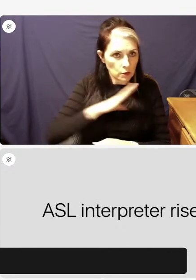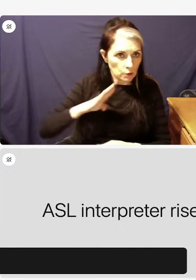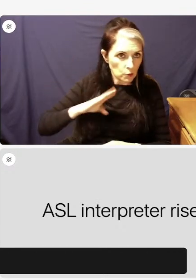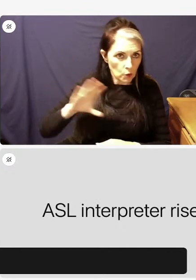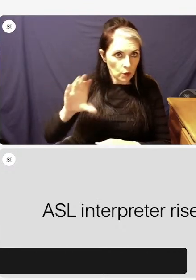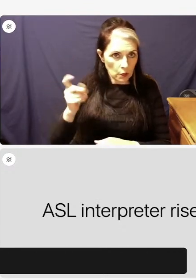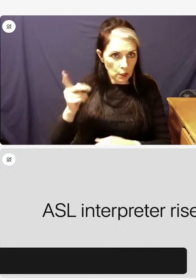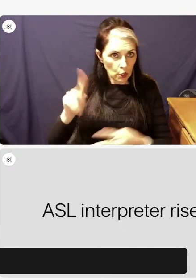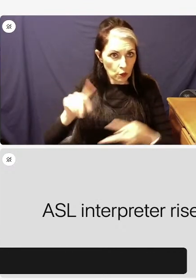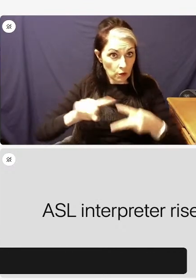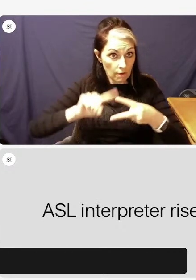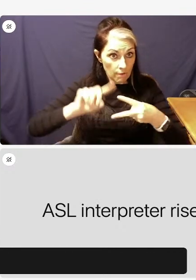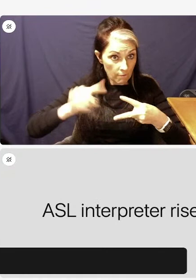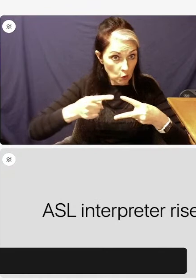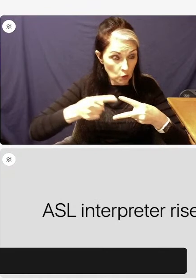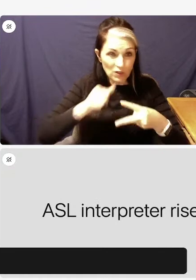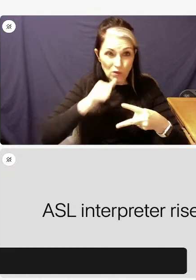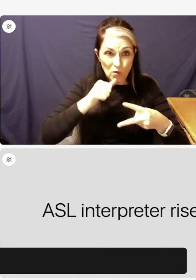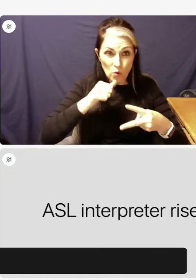second